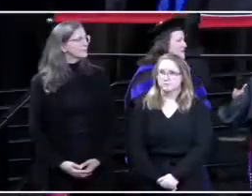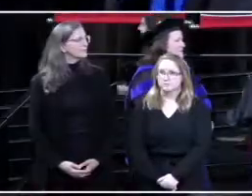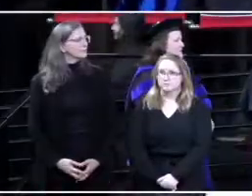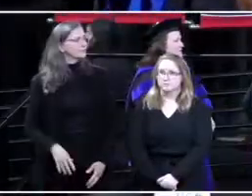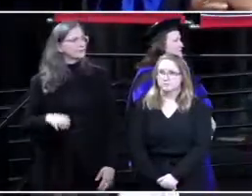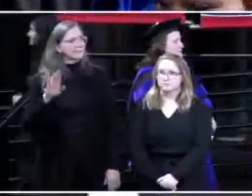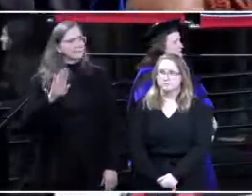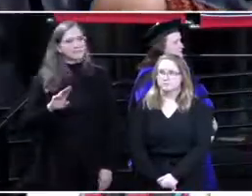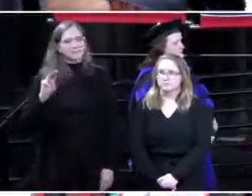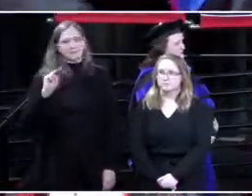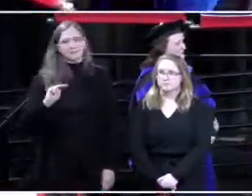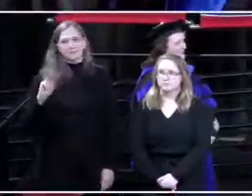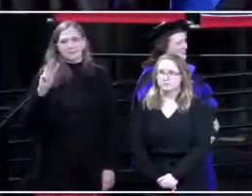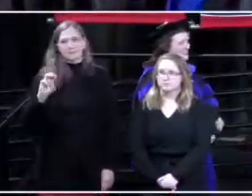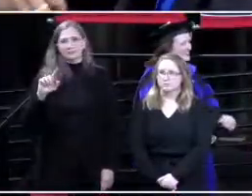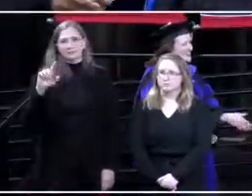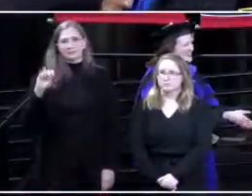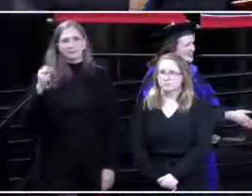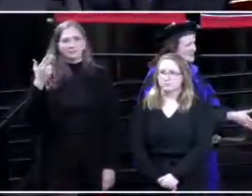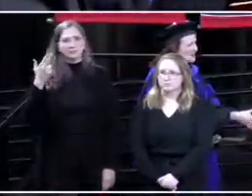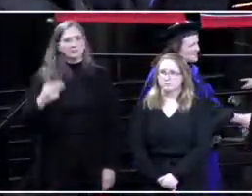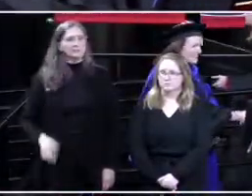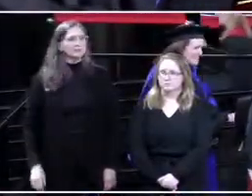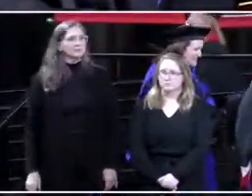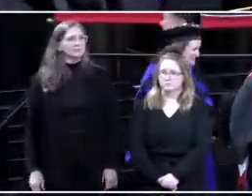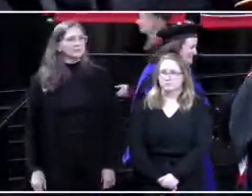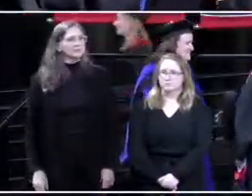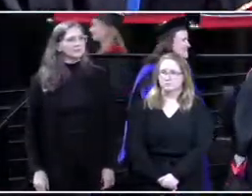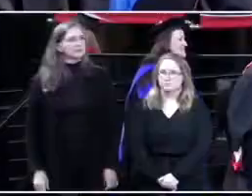Bridget Maureen Walsh.